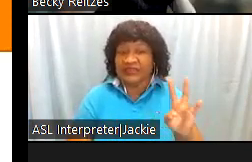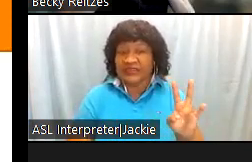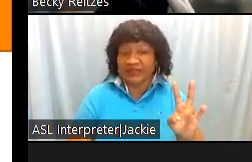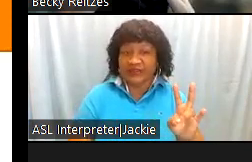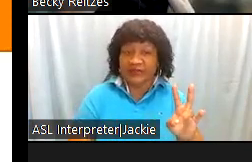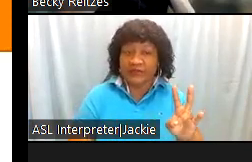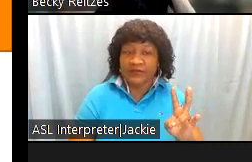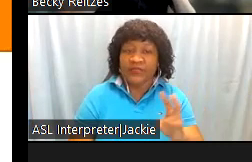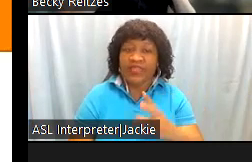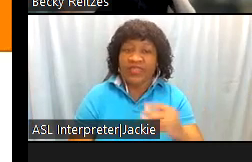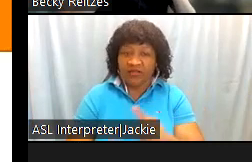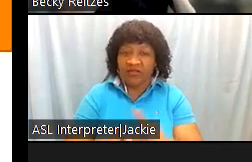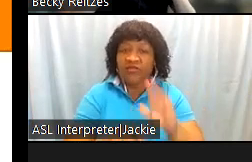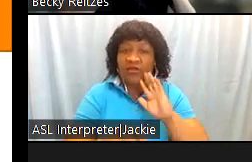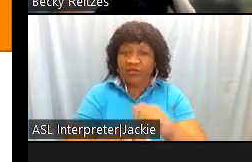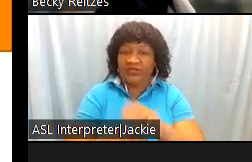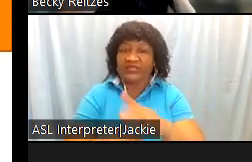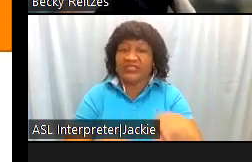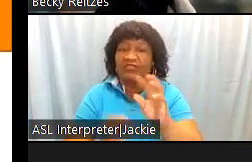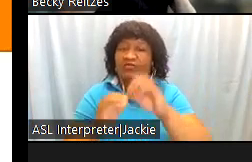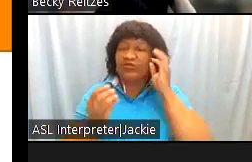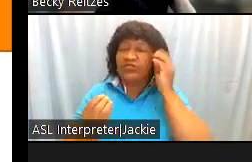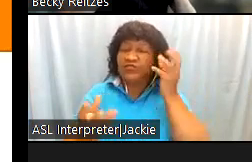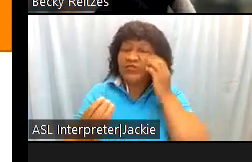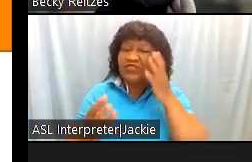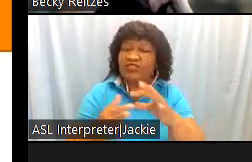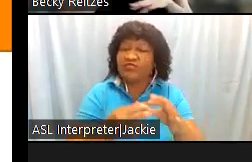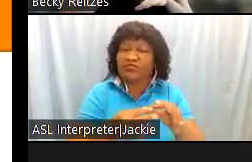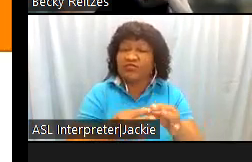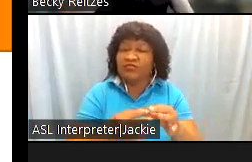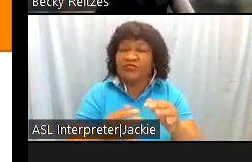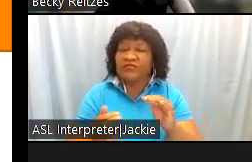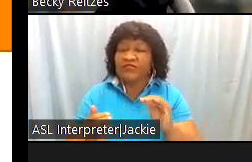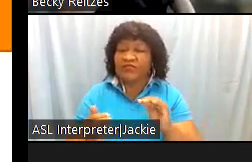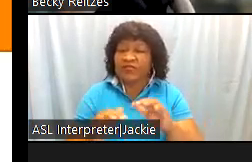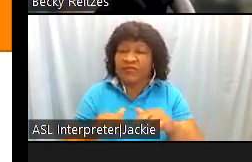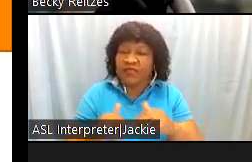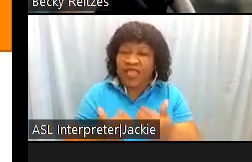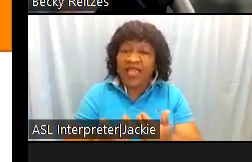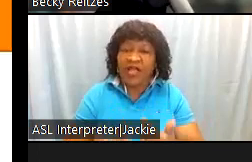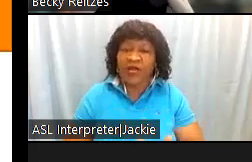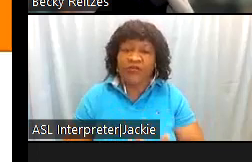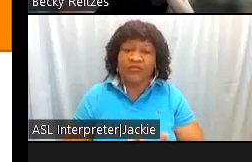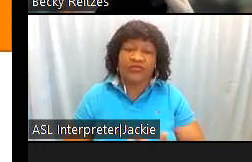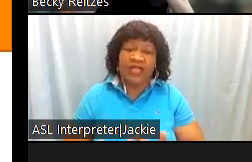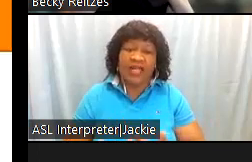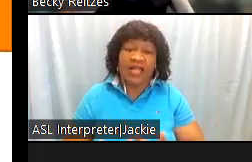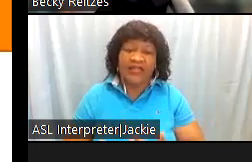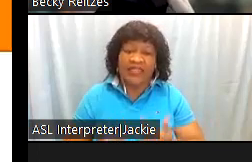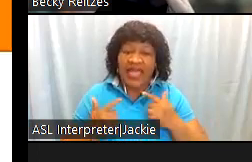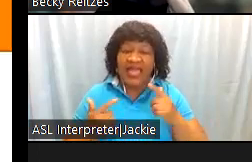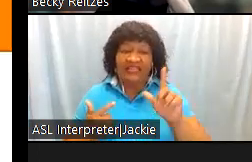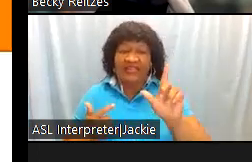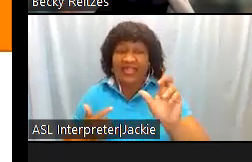206-477-3977. And I will also send out information about, or you'll have the live links for flyers to share with